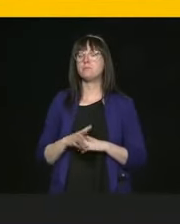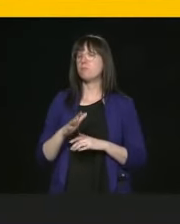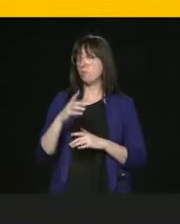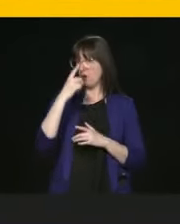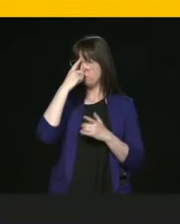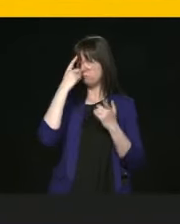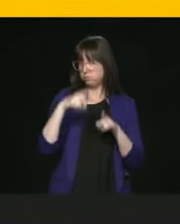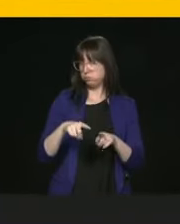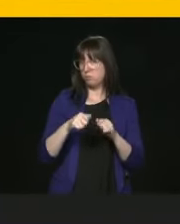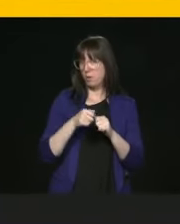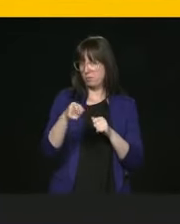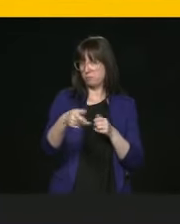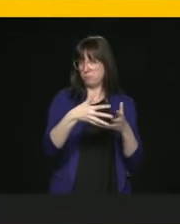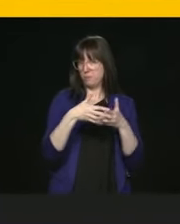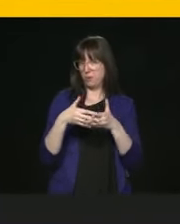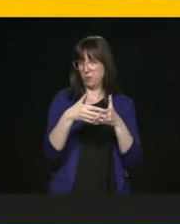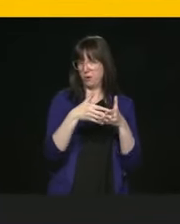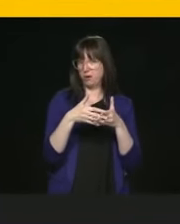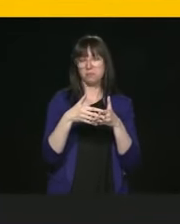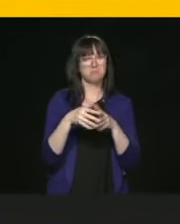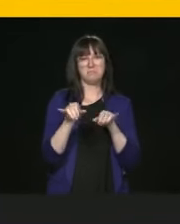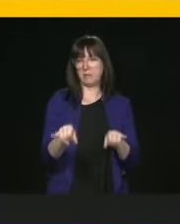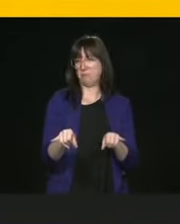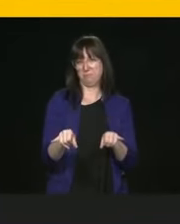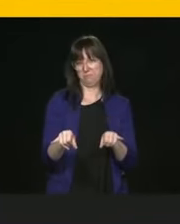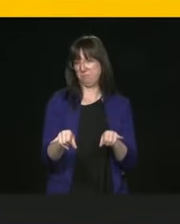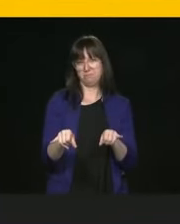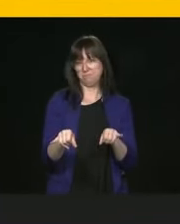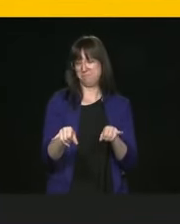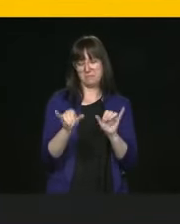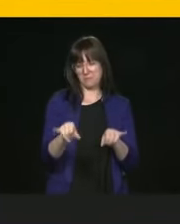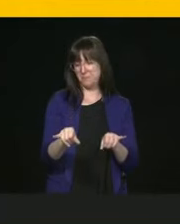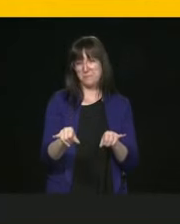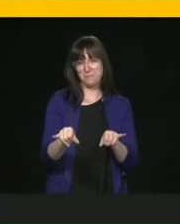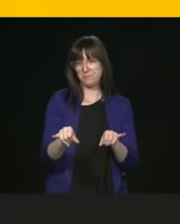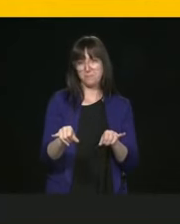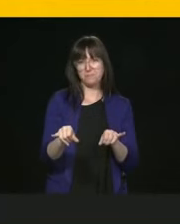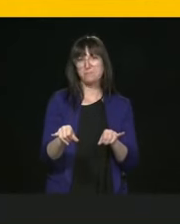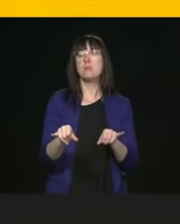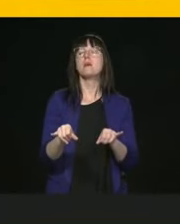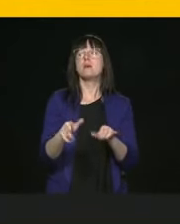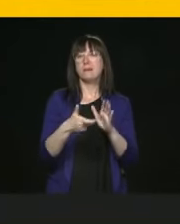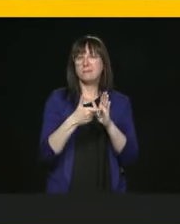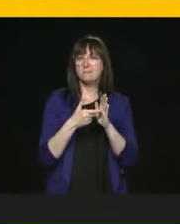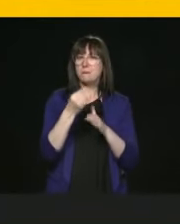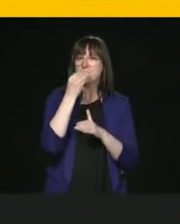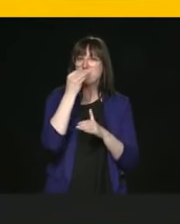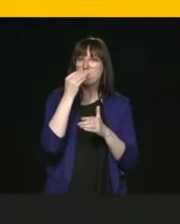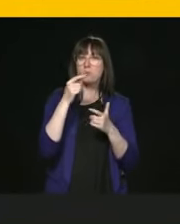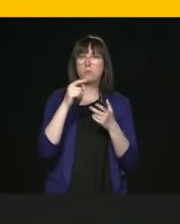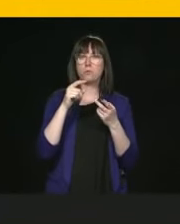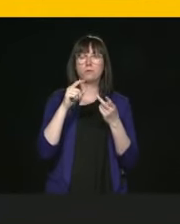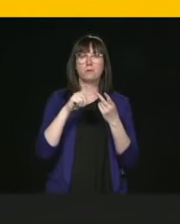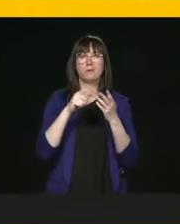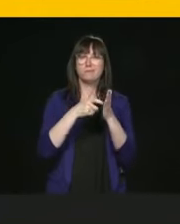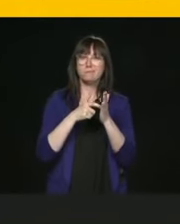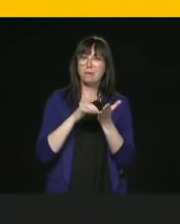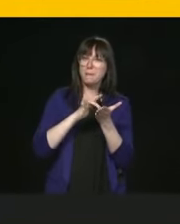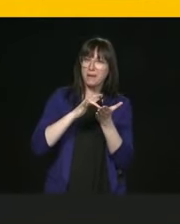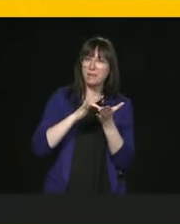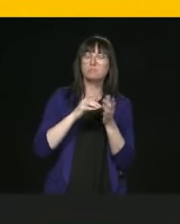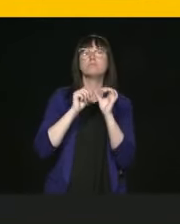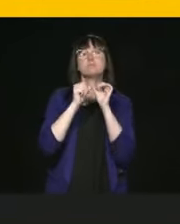essential goods and medical equipment and other items will continue to cross the